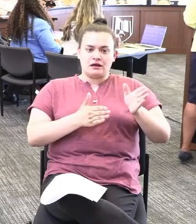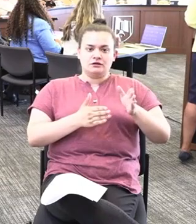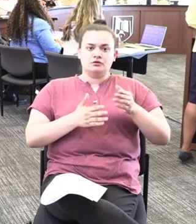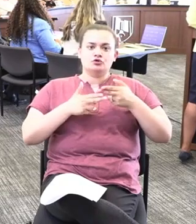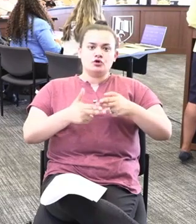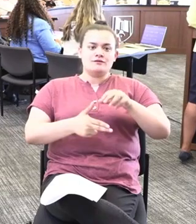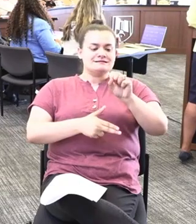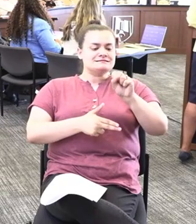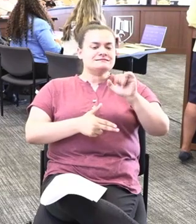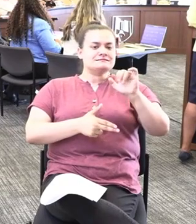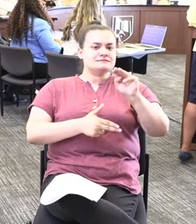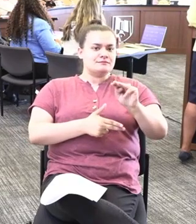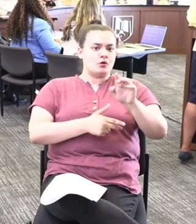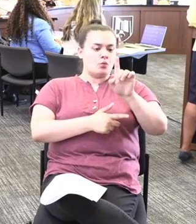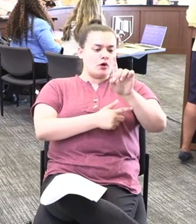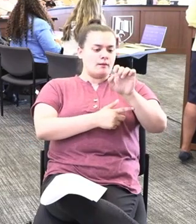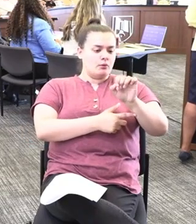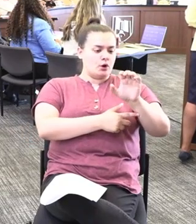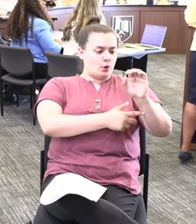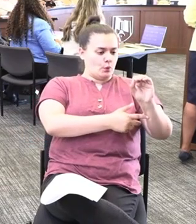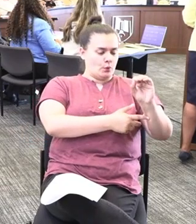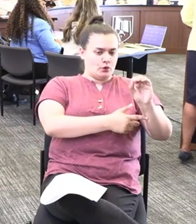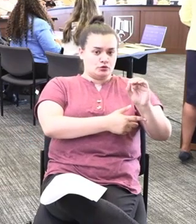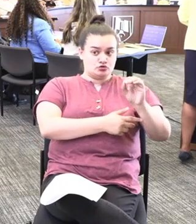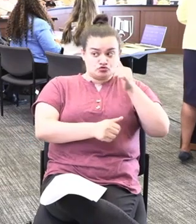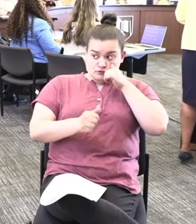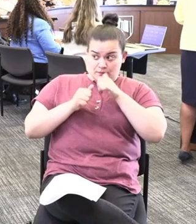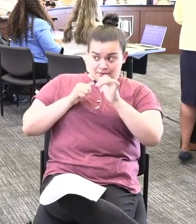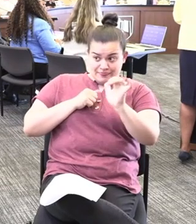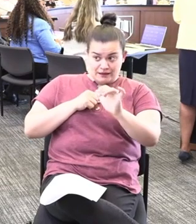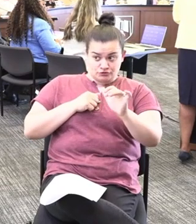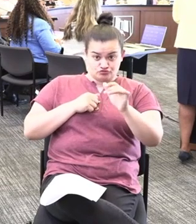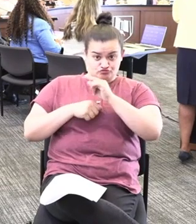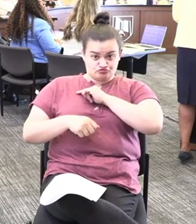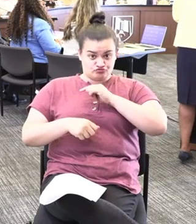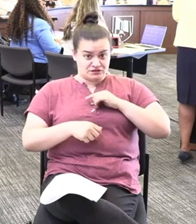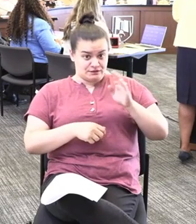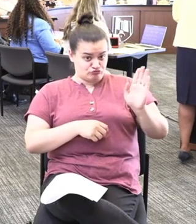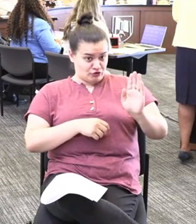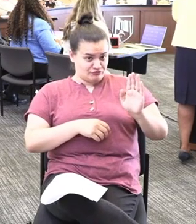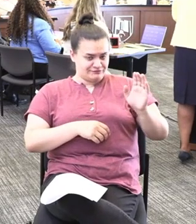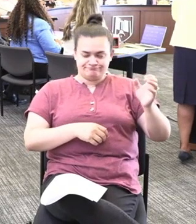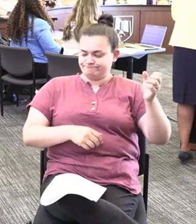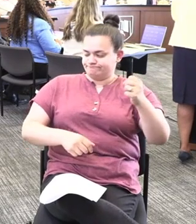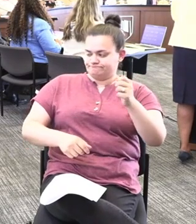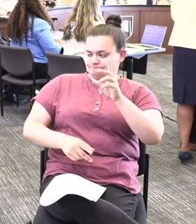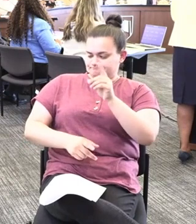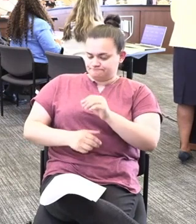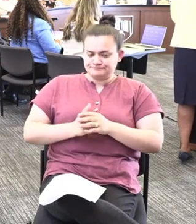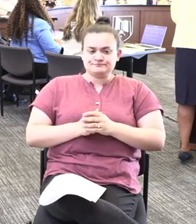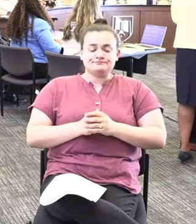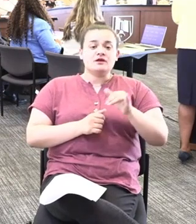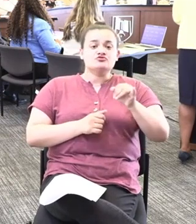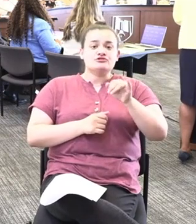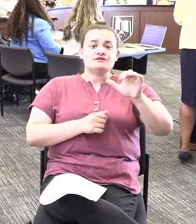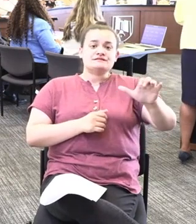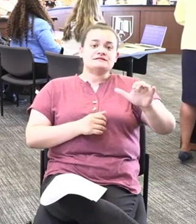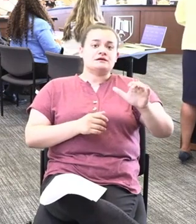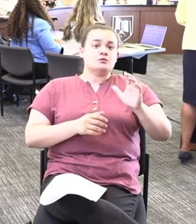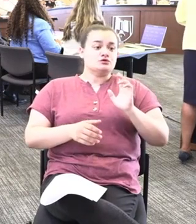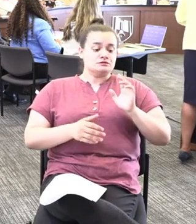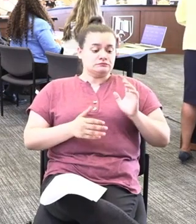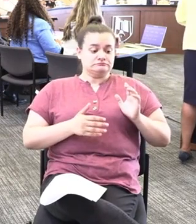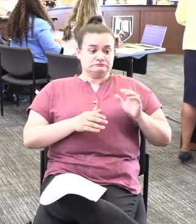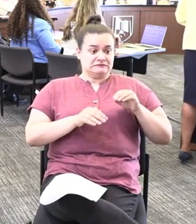SIM 1.0. You probably remember that as well, Trustee Brock. So at that time, JJC was among the first